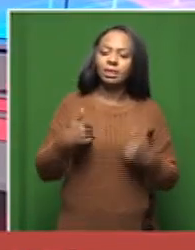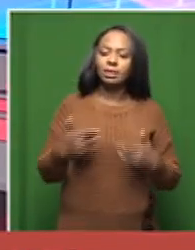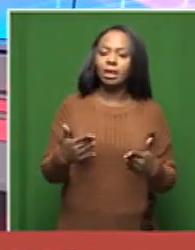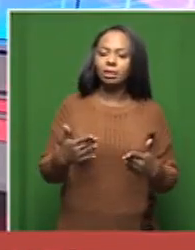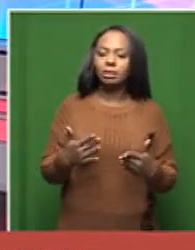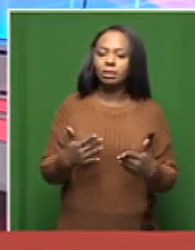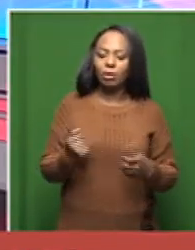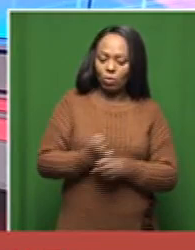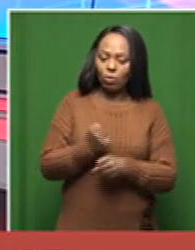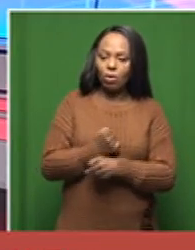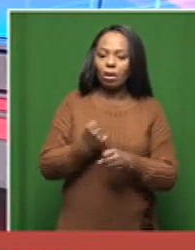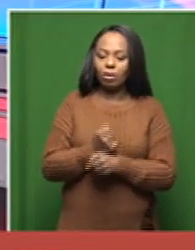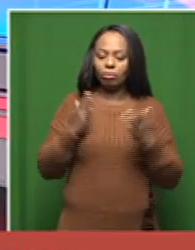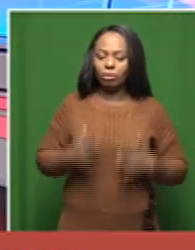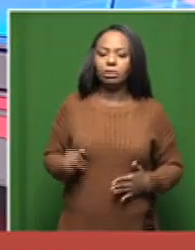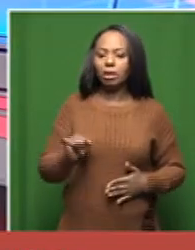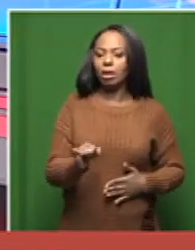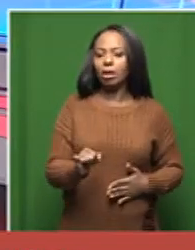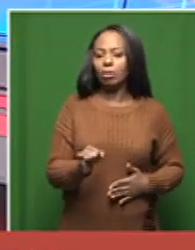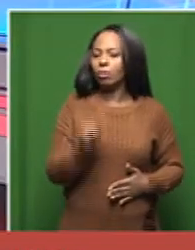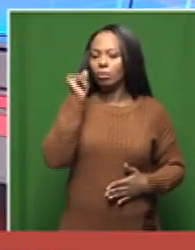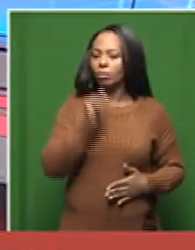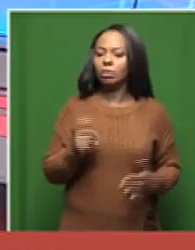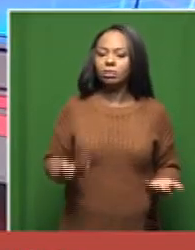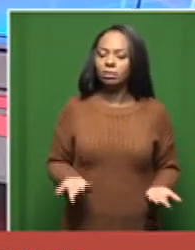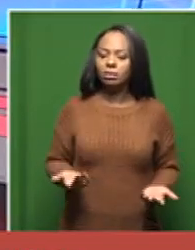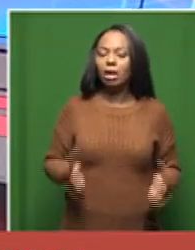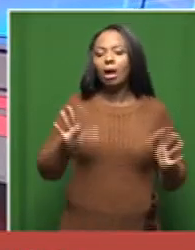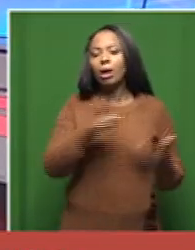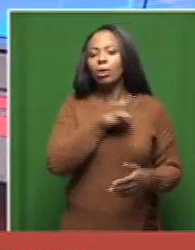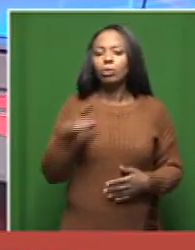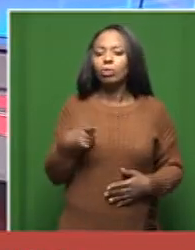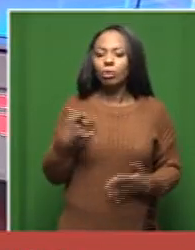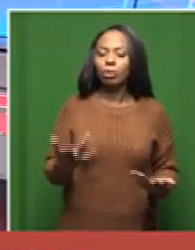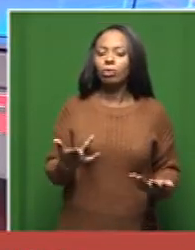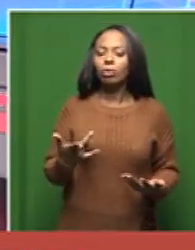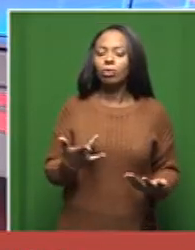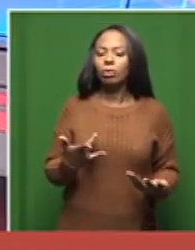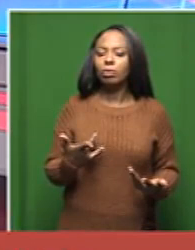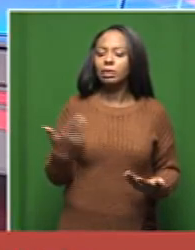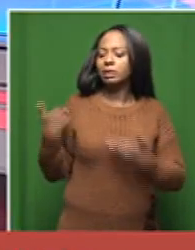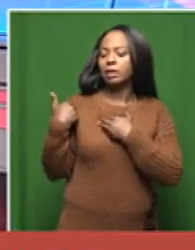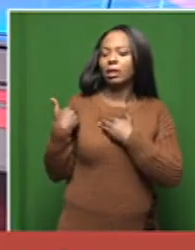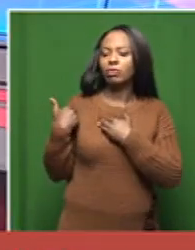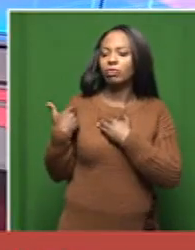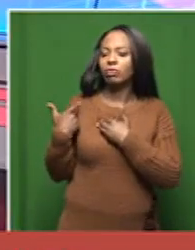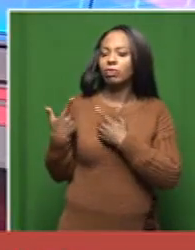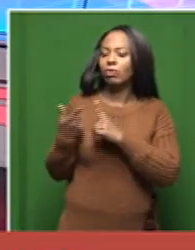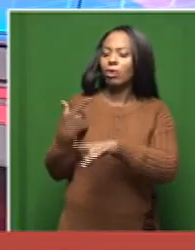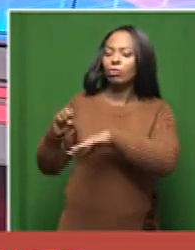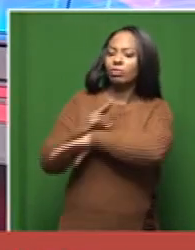in. How long are we predicting that you'll be safe from the virus